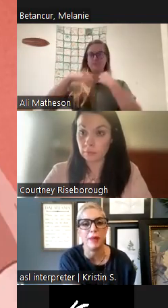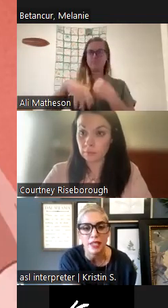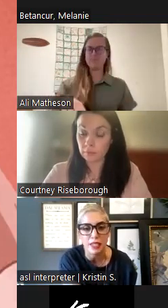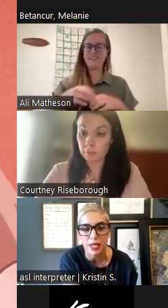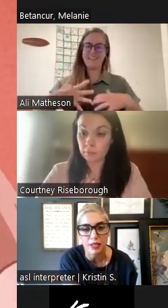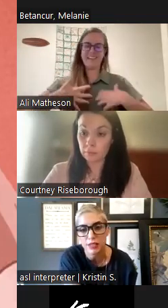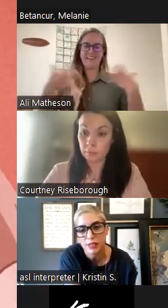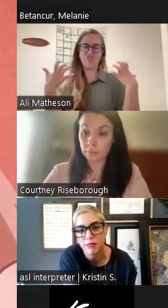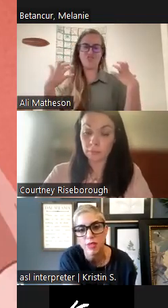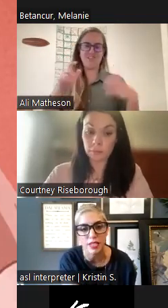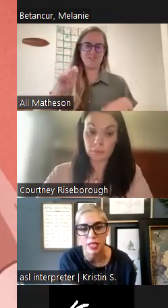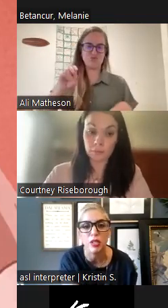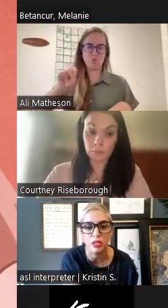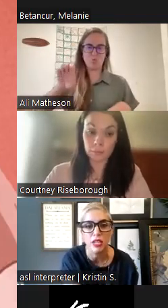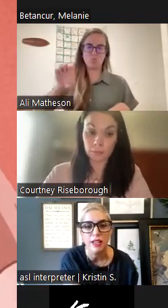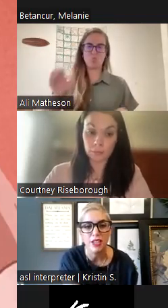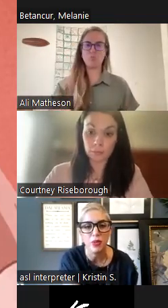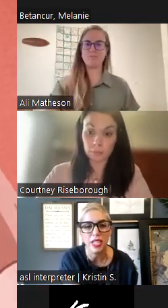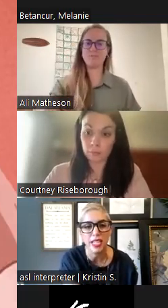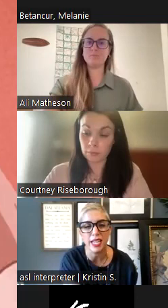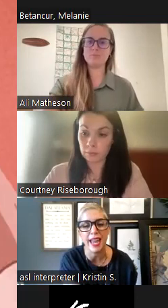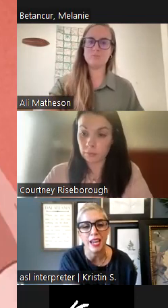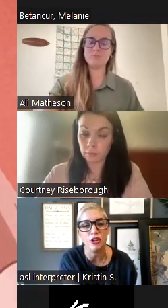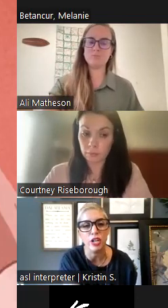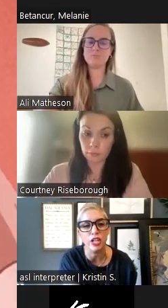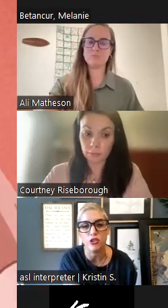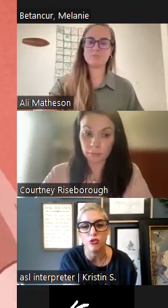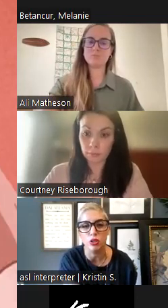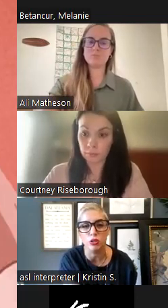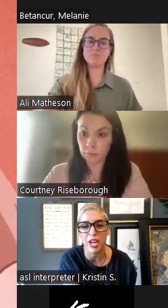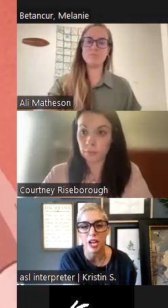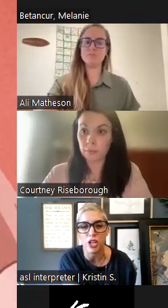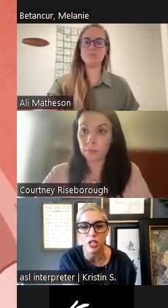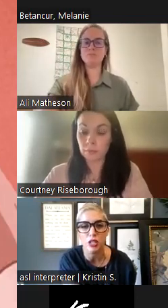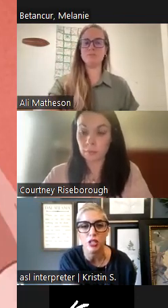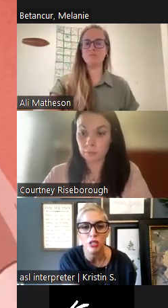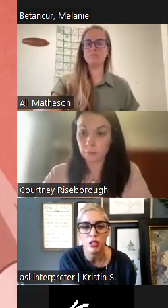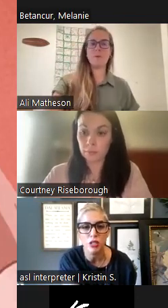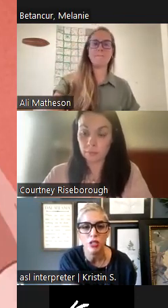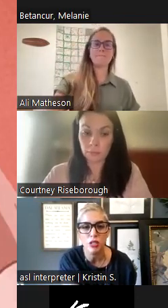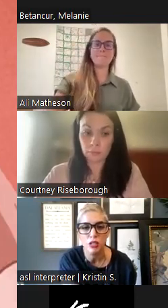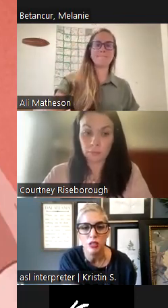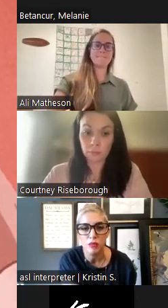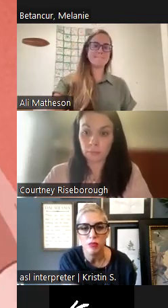personal space. That's not typical. That's really an anger and a control reaction.